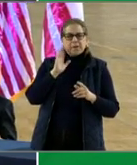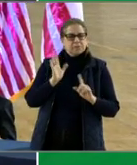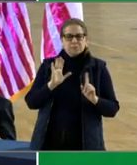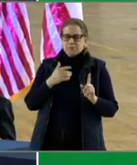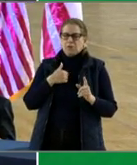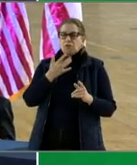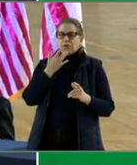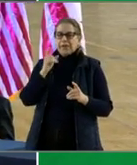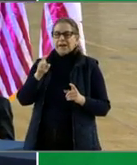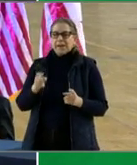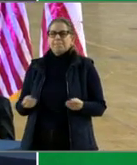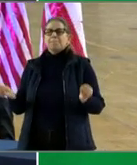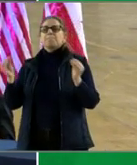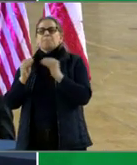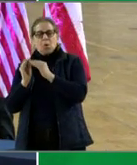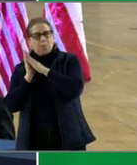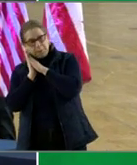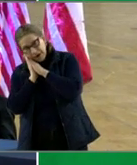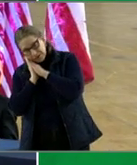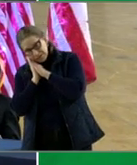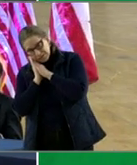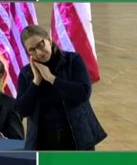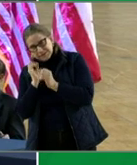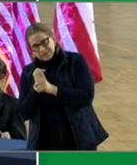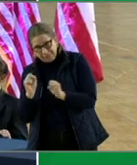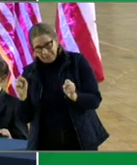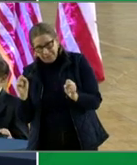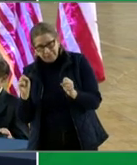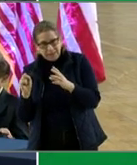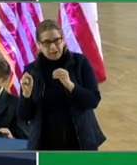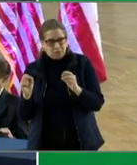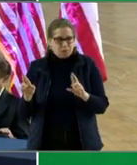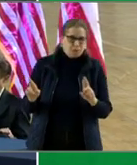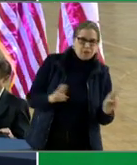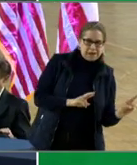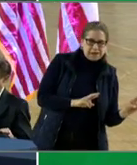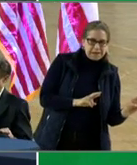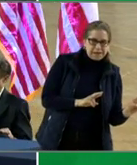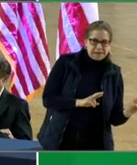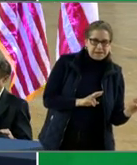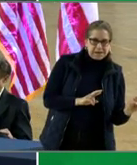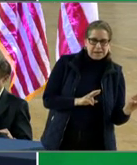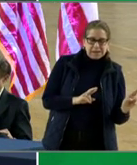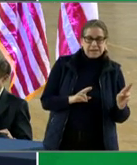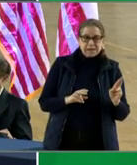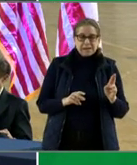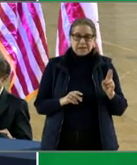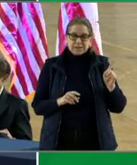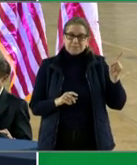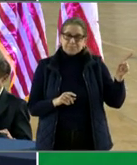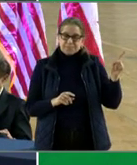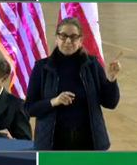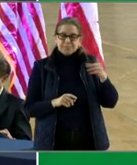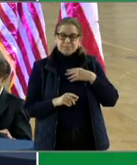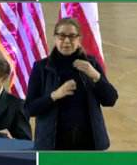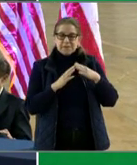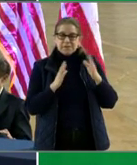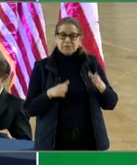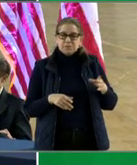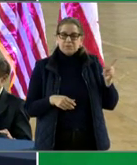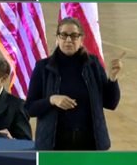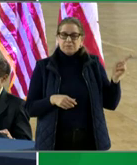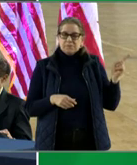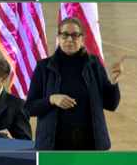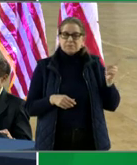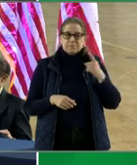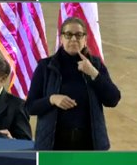Columbia. And we think that model is what the White House has relied on, first to say that we could open up by Easter,